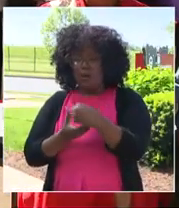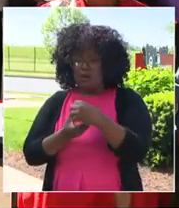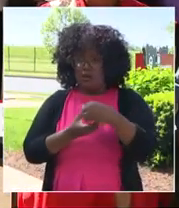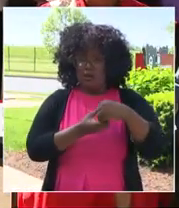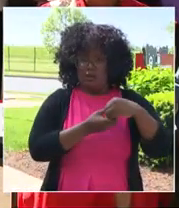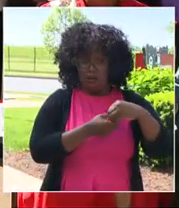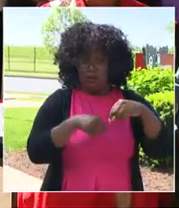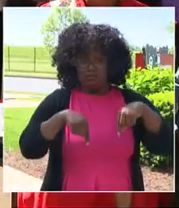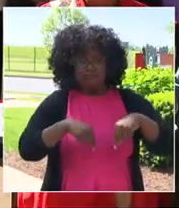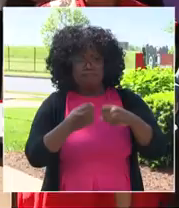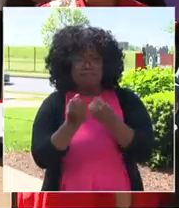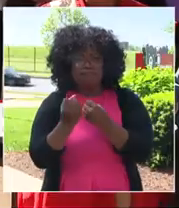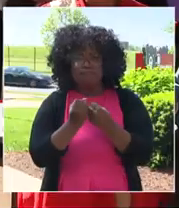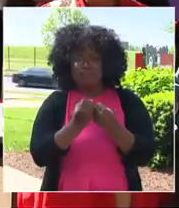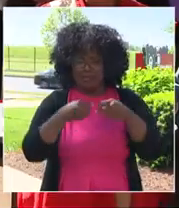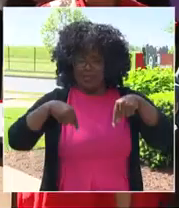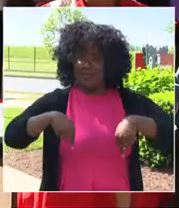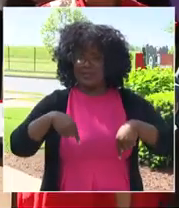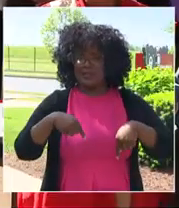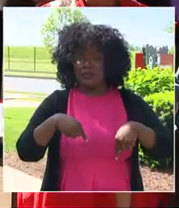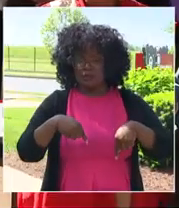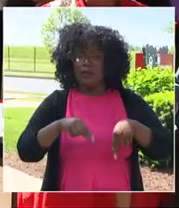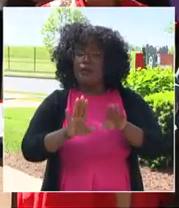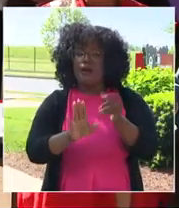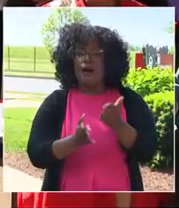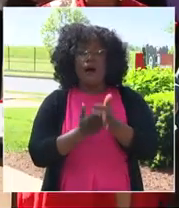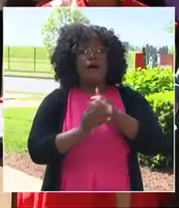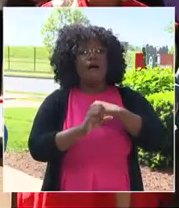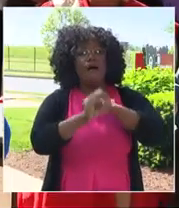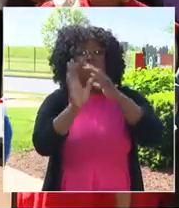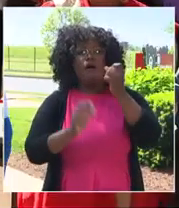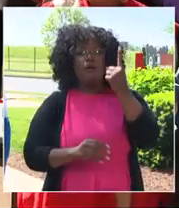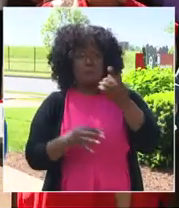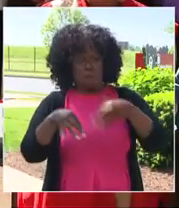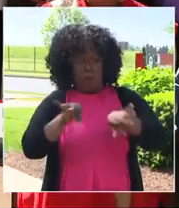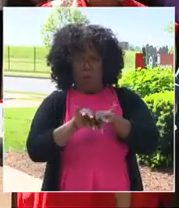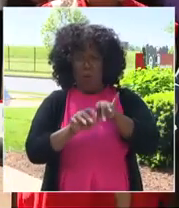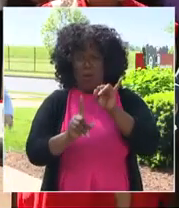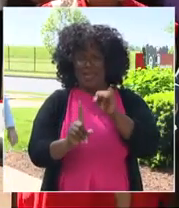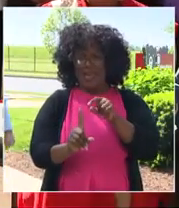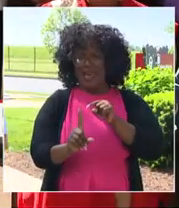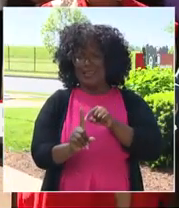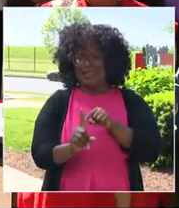who know the stakes, who can talk deeply about what the stakes